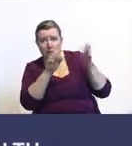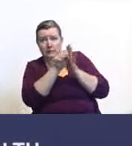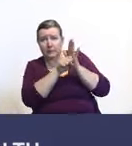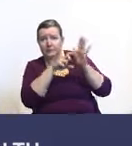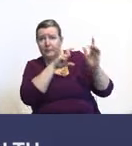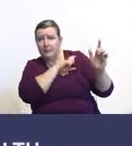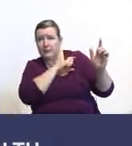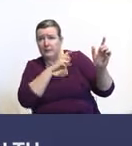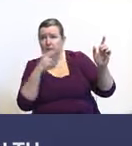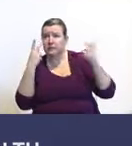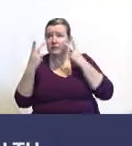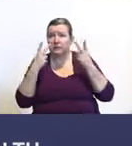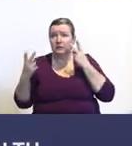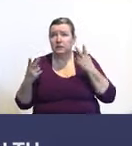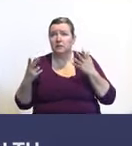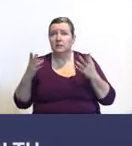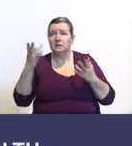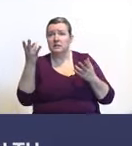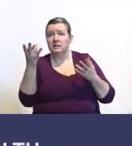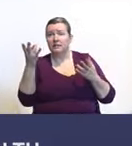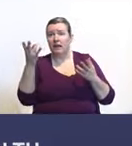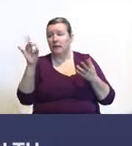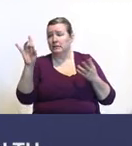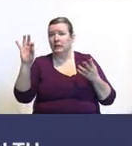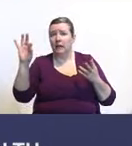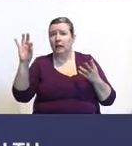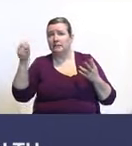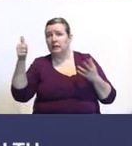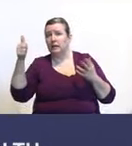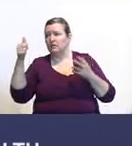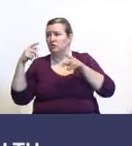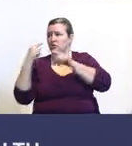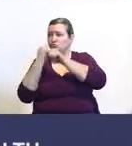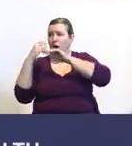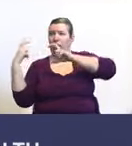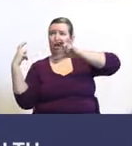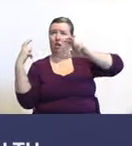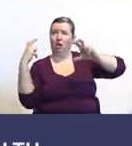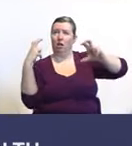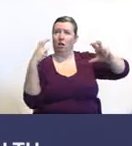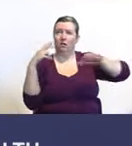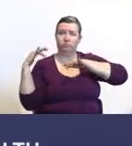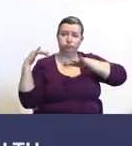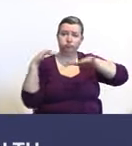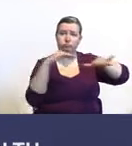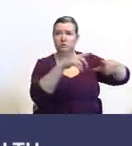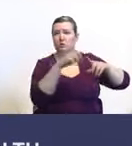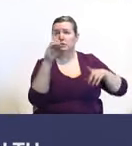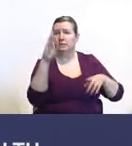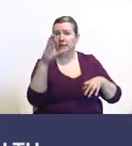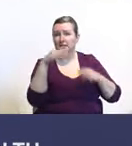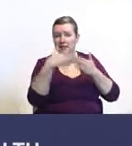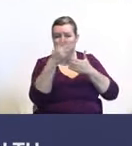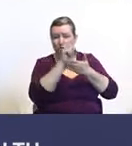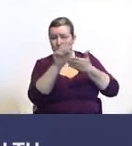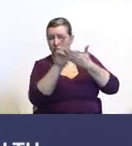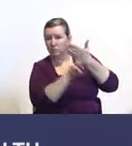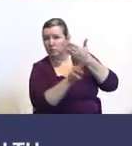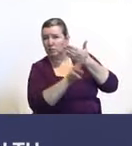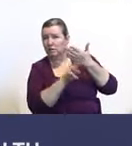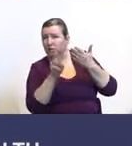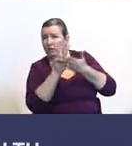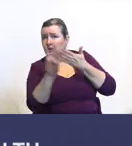6, 7, 8, 9, 10 trucks traveling in a convoy down to D.C. over the next couple of weeks at a crawl